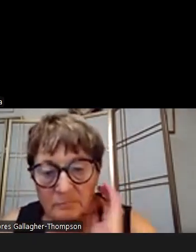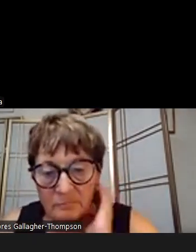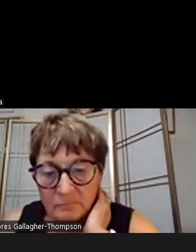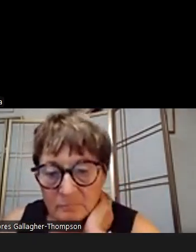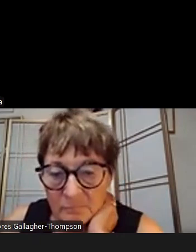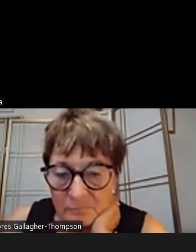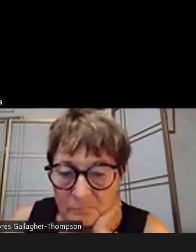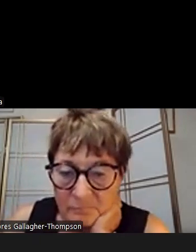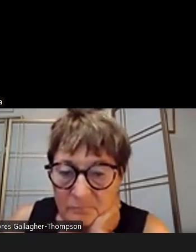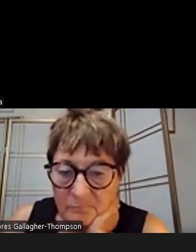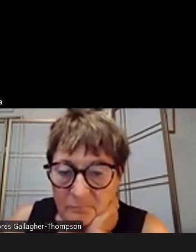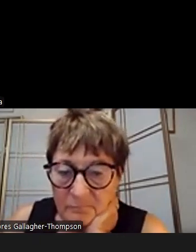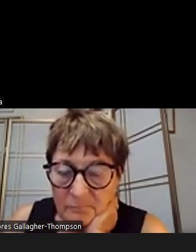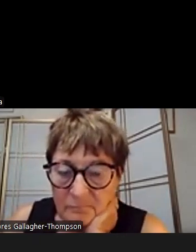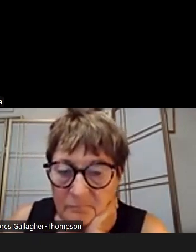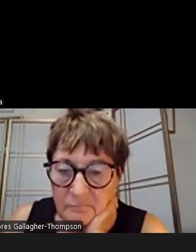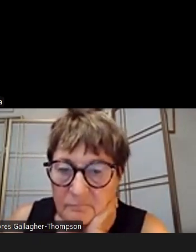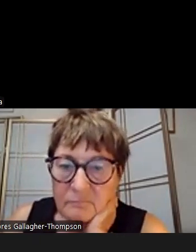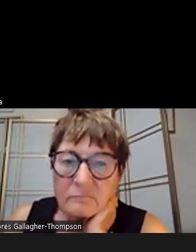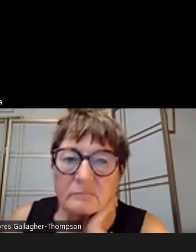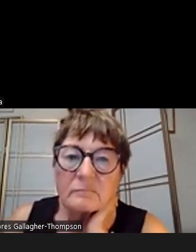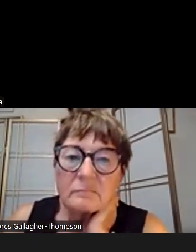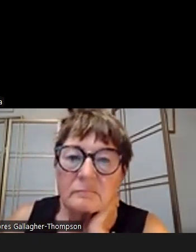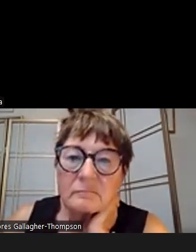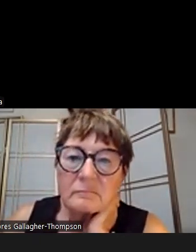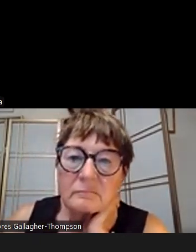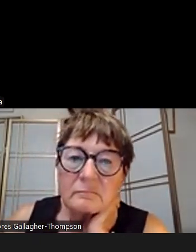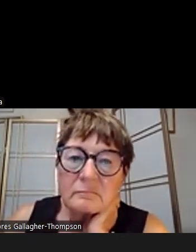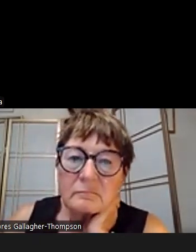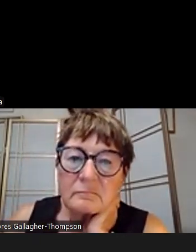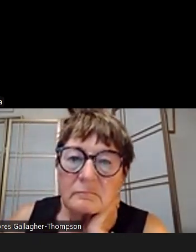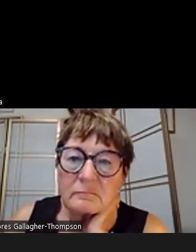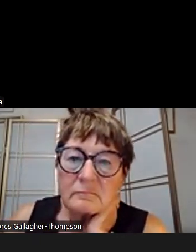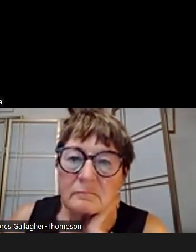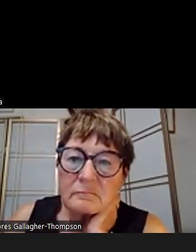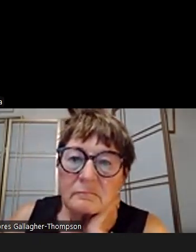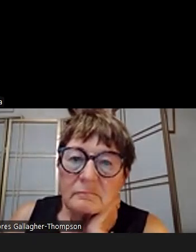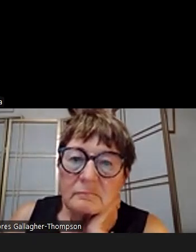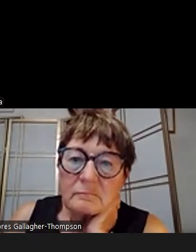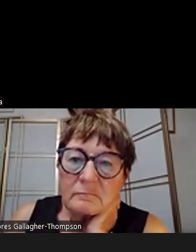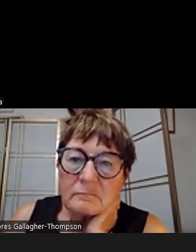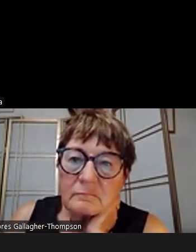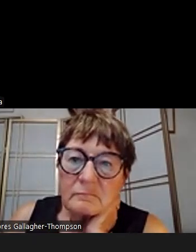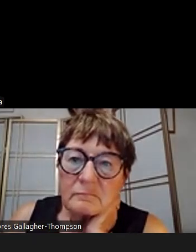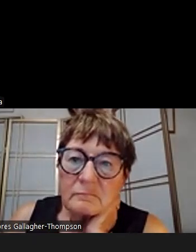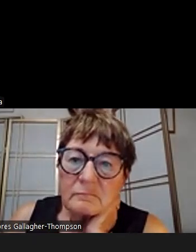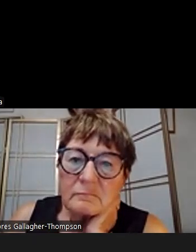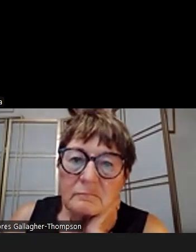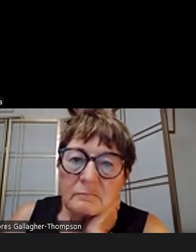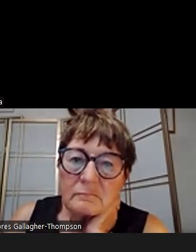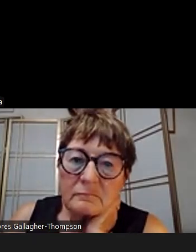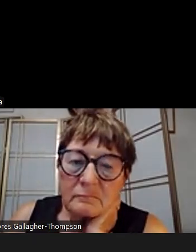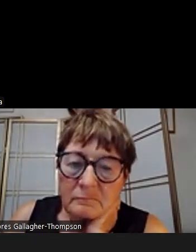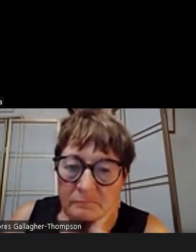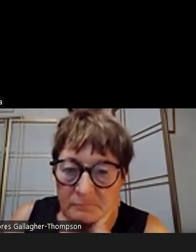a mention again. So thanks for refreshing us. And I hope we've had the Dementia Care Aware for